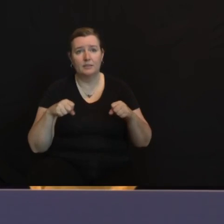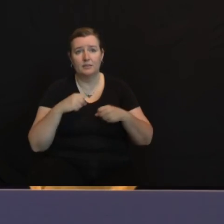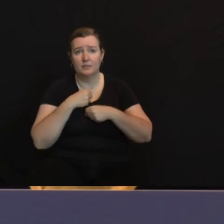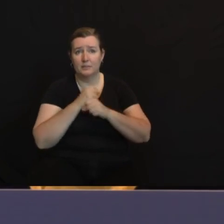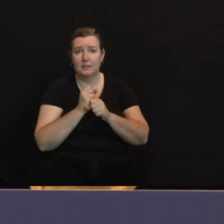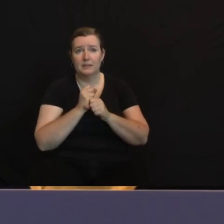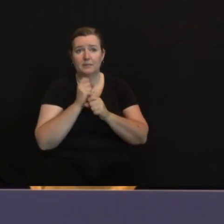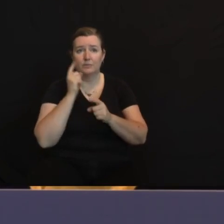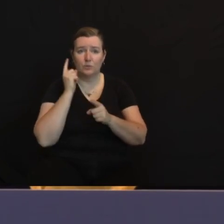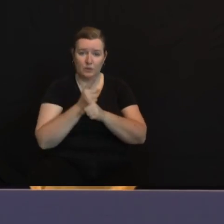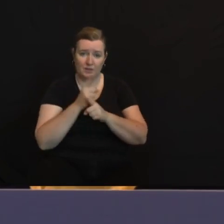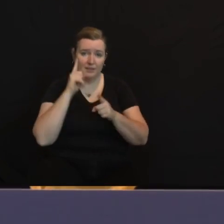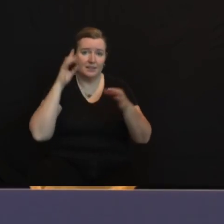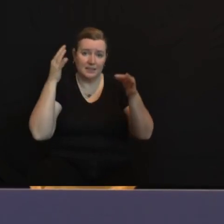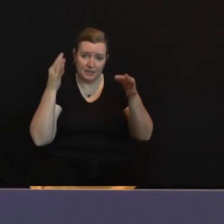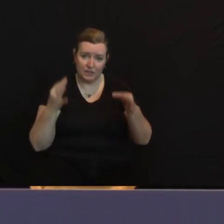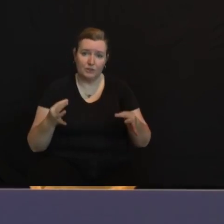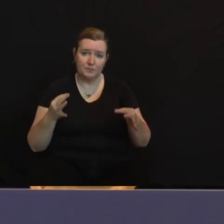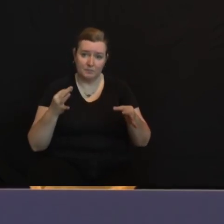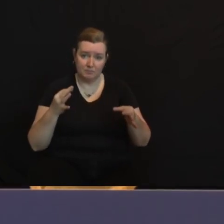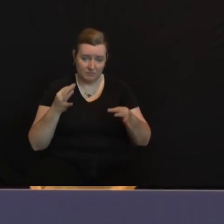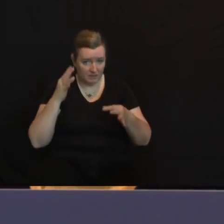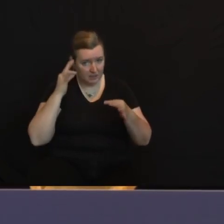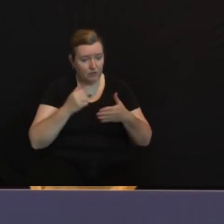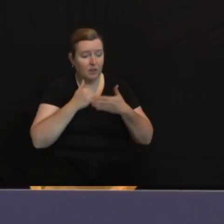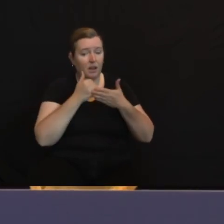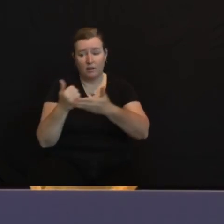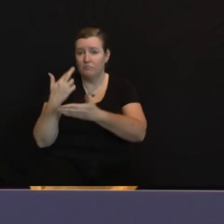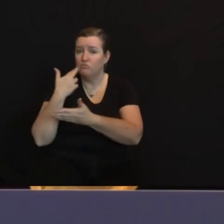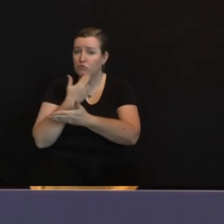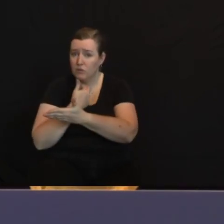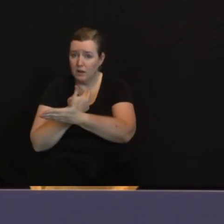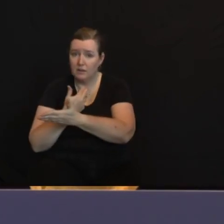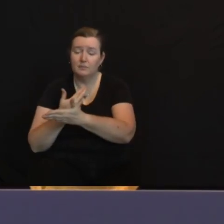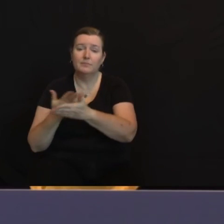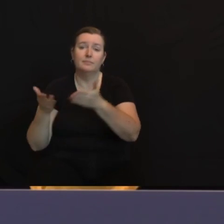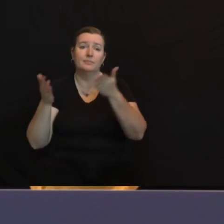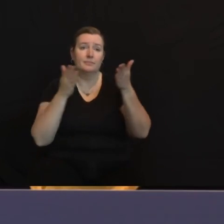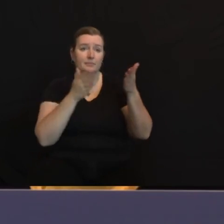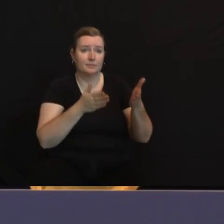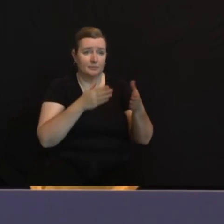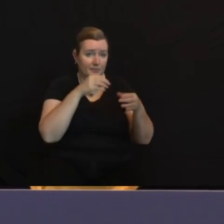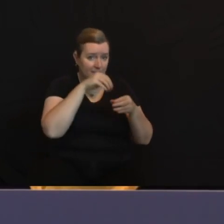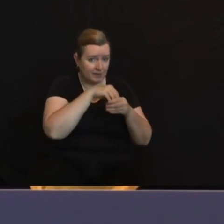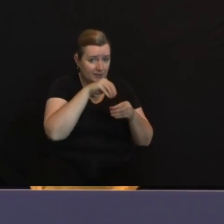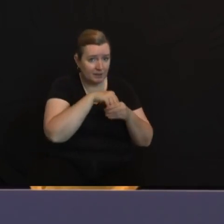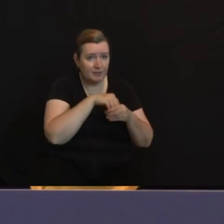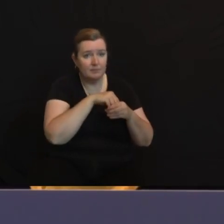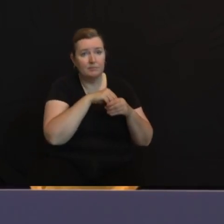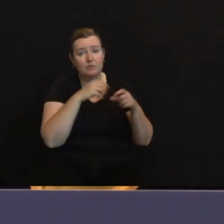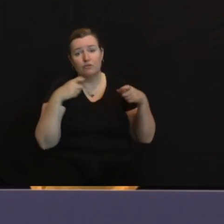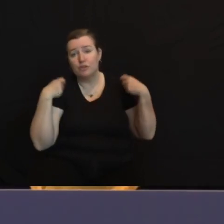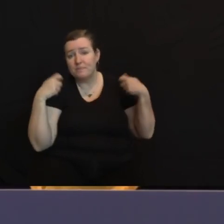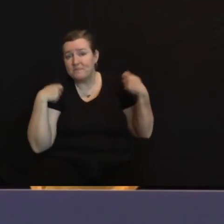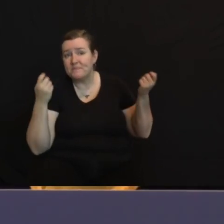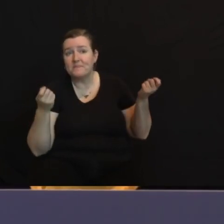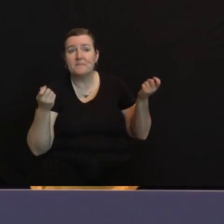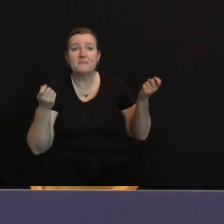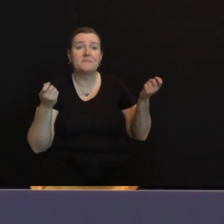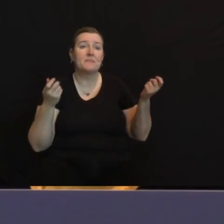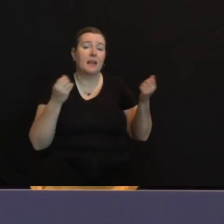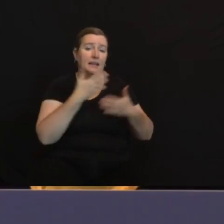industries that have been crushed, like the restaurant industry, as we talked about, indoor physical, entertainment, gyms,